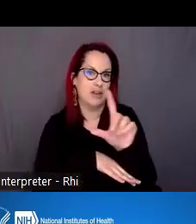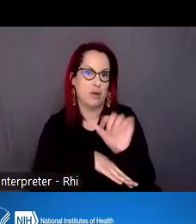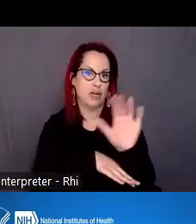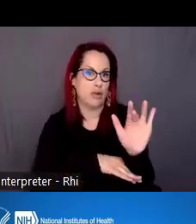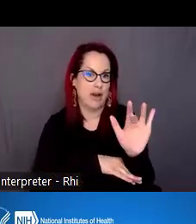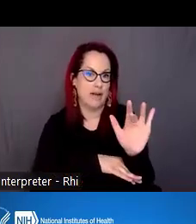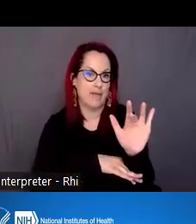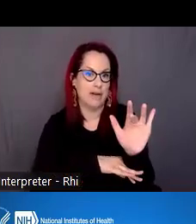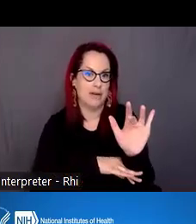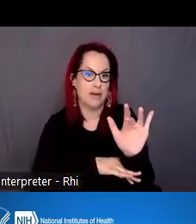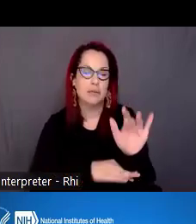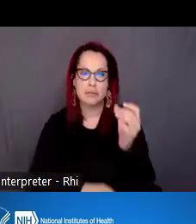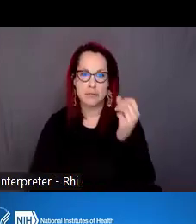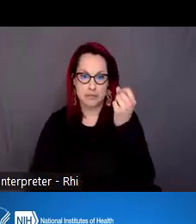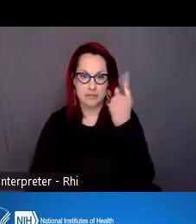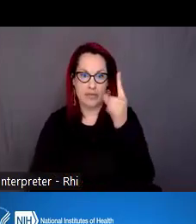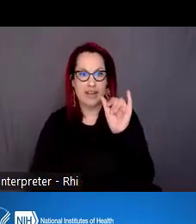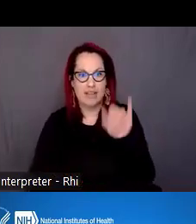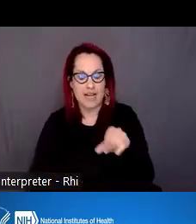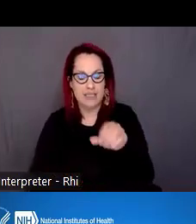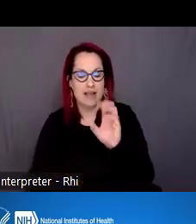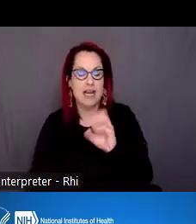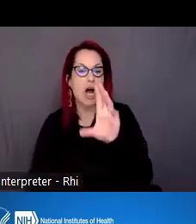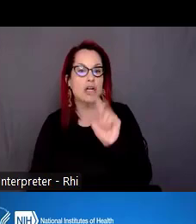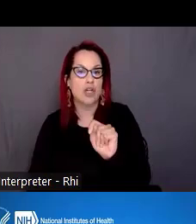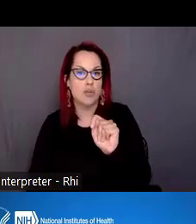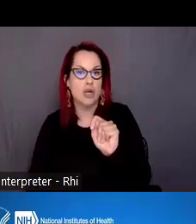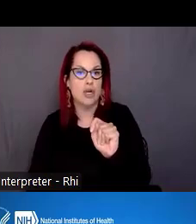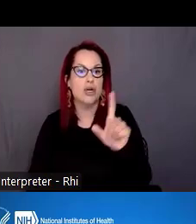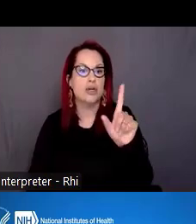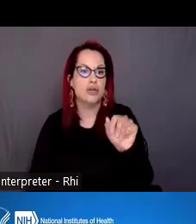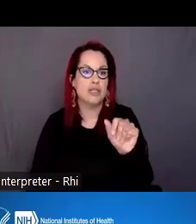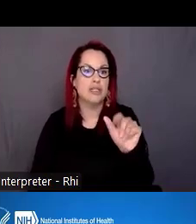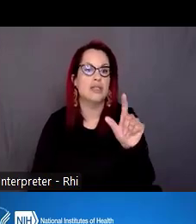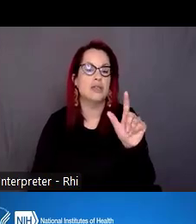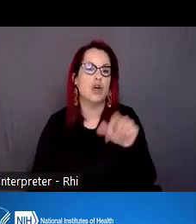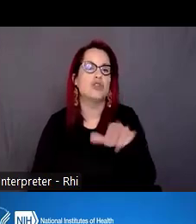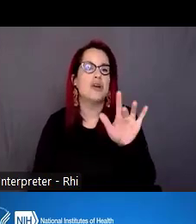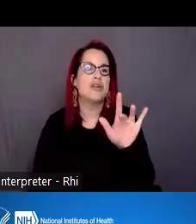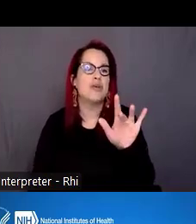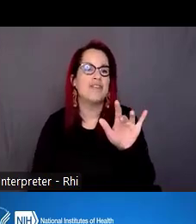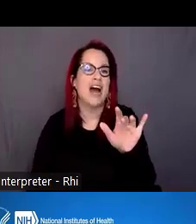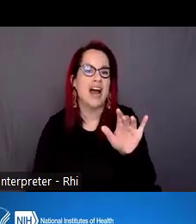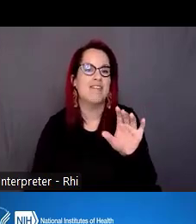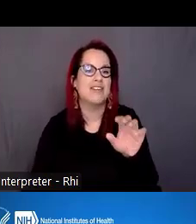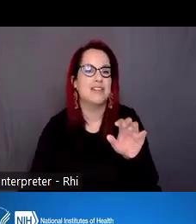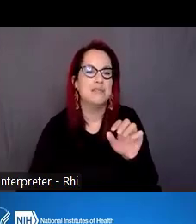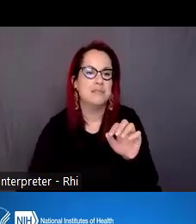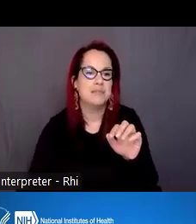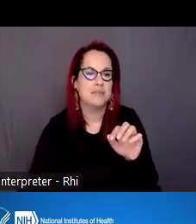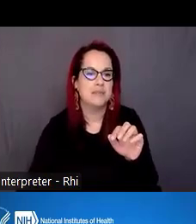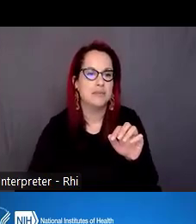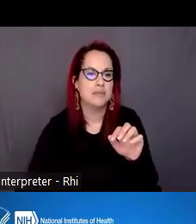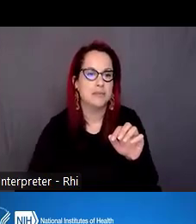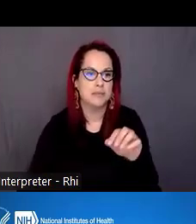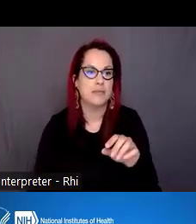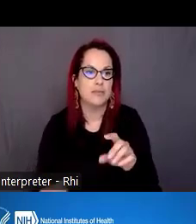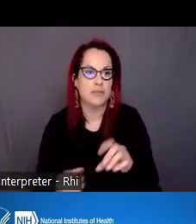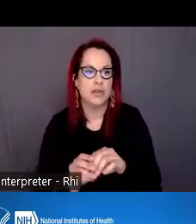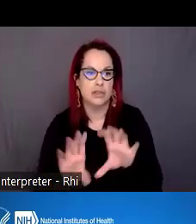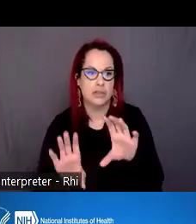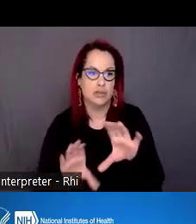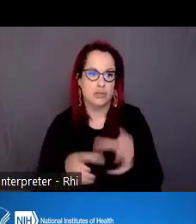that is the October 2025 cancel. We have provided and will provide an updated